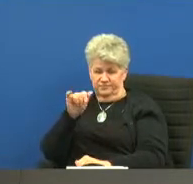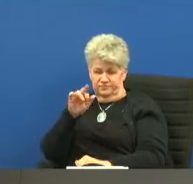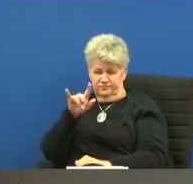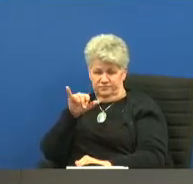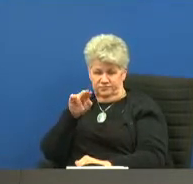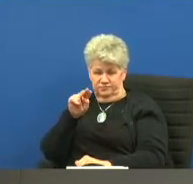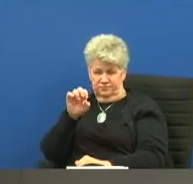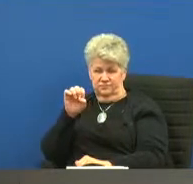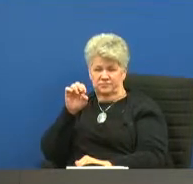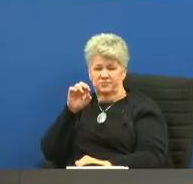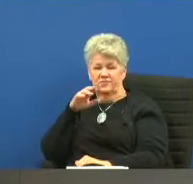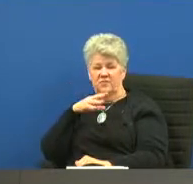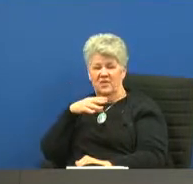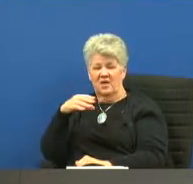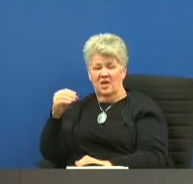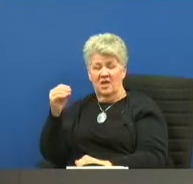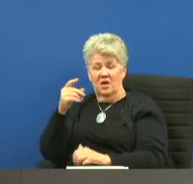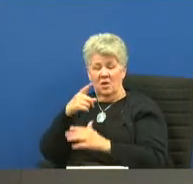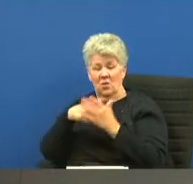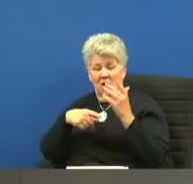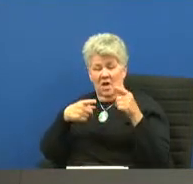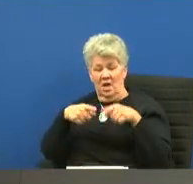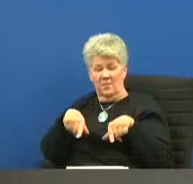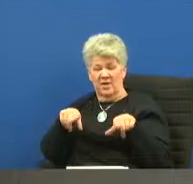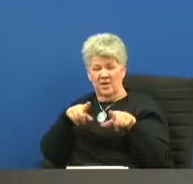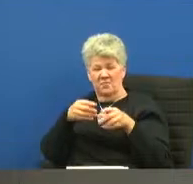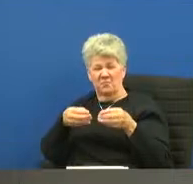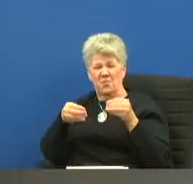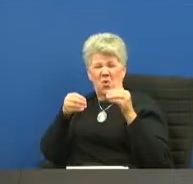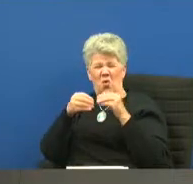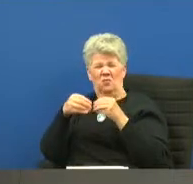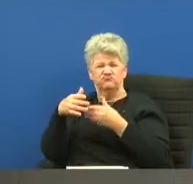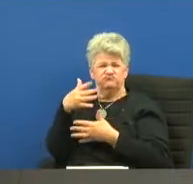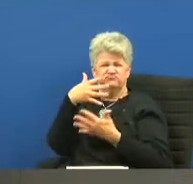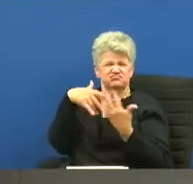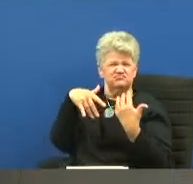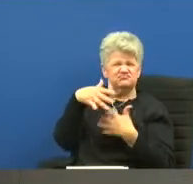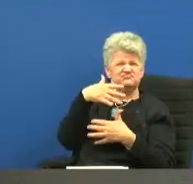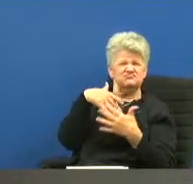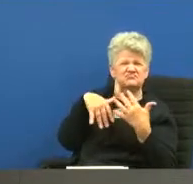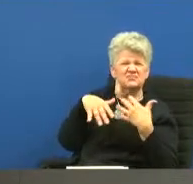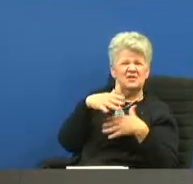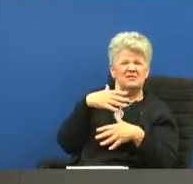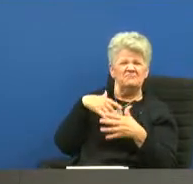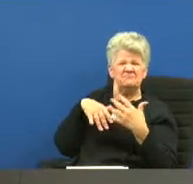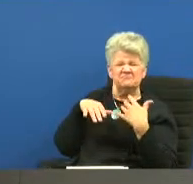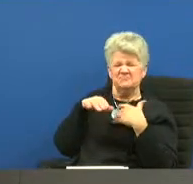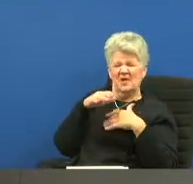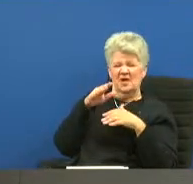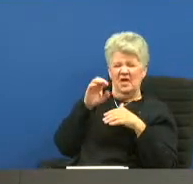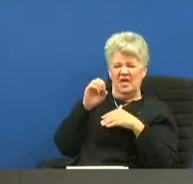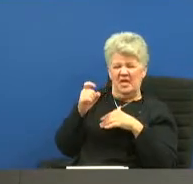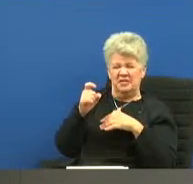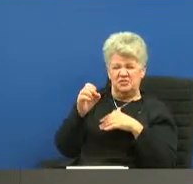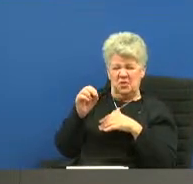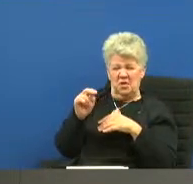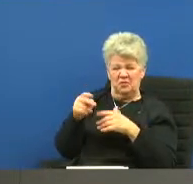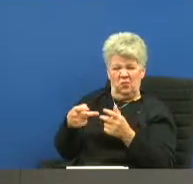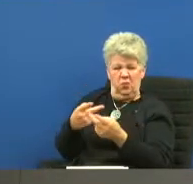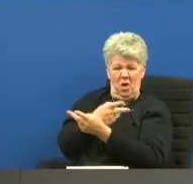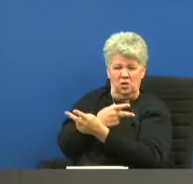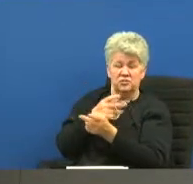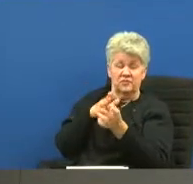the Exxon. And what has happened, you have more activity at that Exxon than at these mobile home